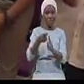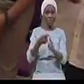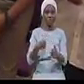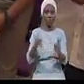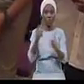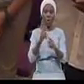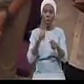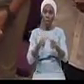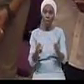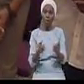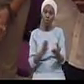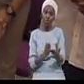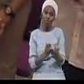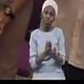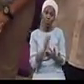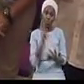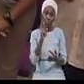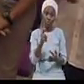blessing to other people.